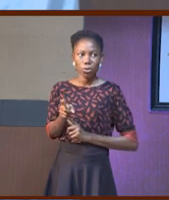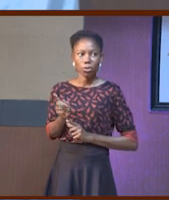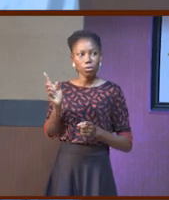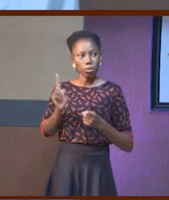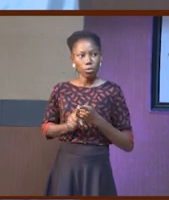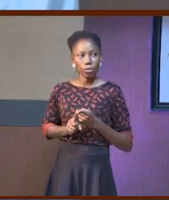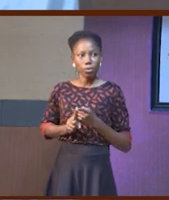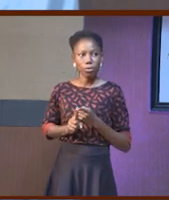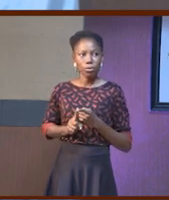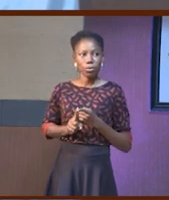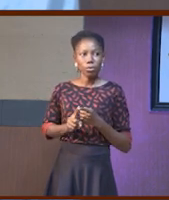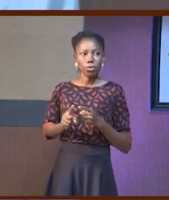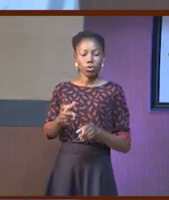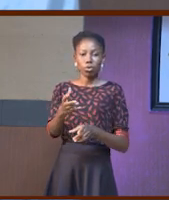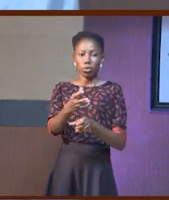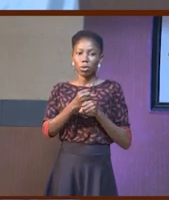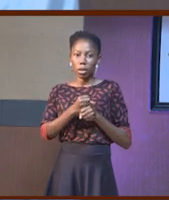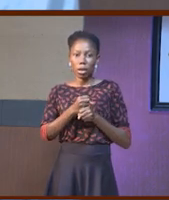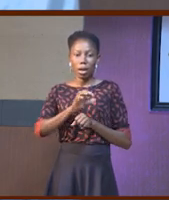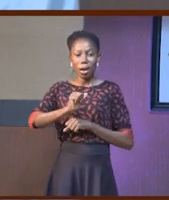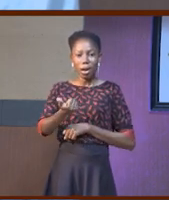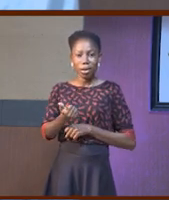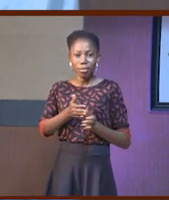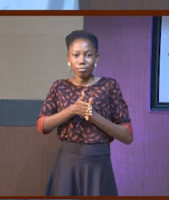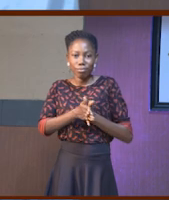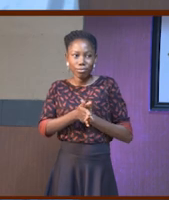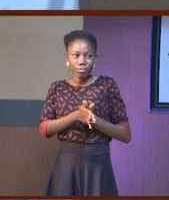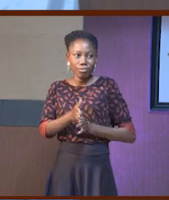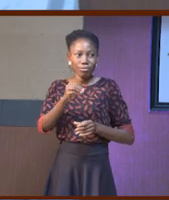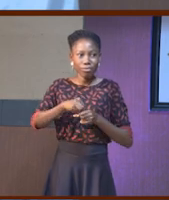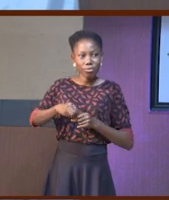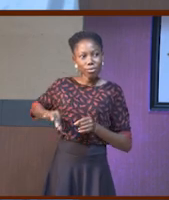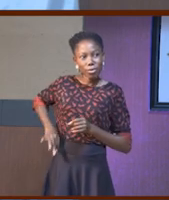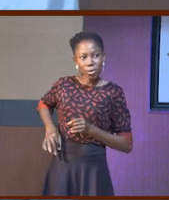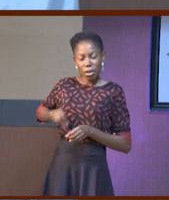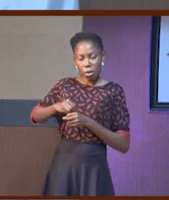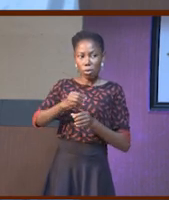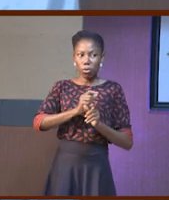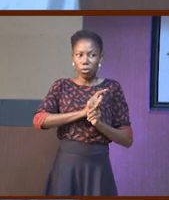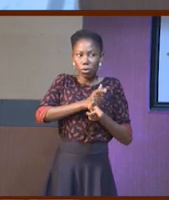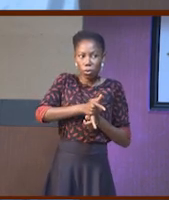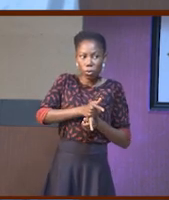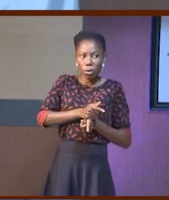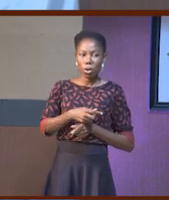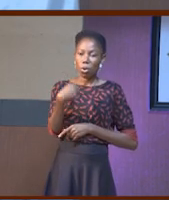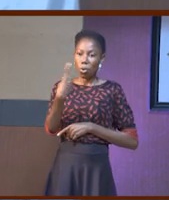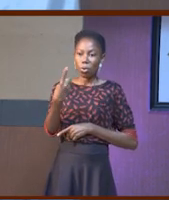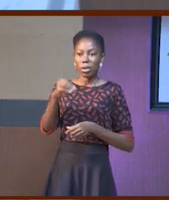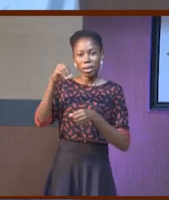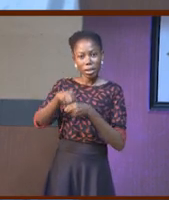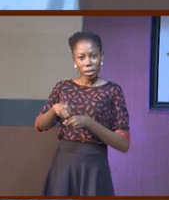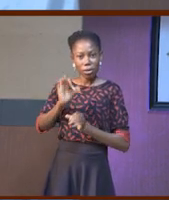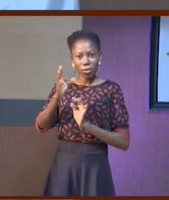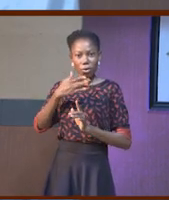to get into obtain interest on loan unless you have the money lender's